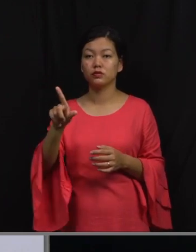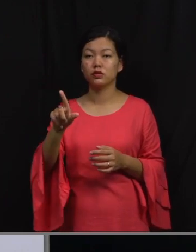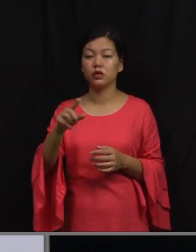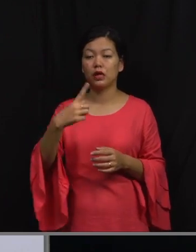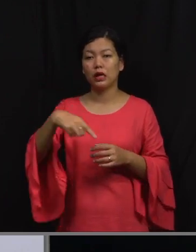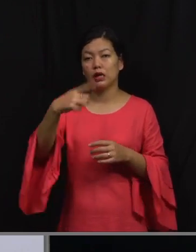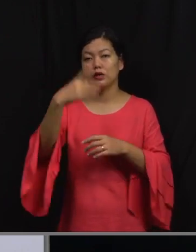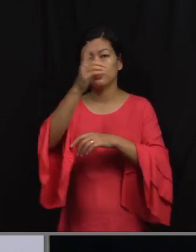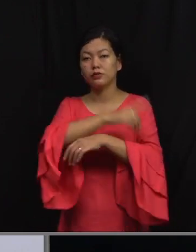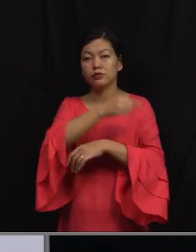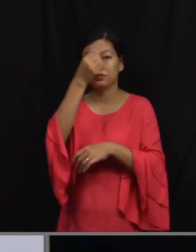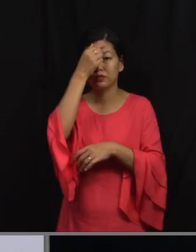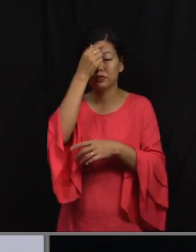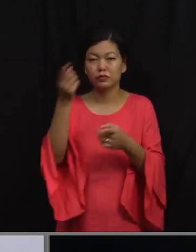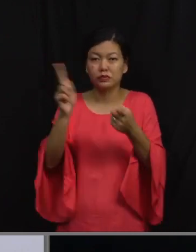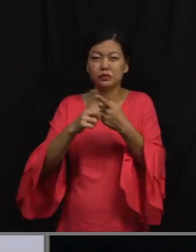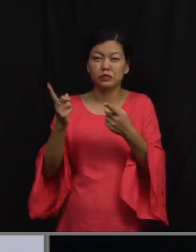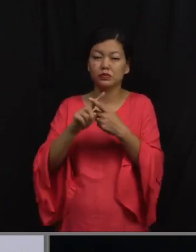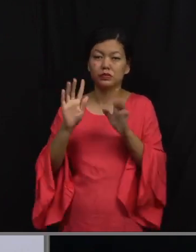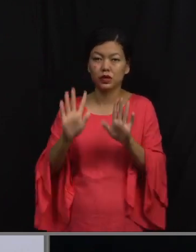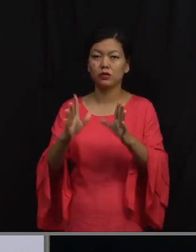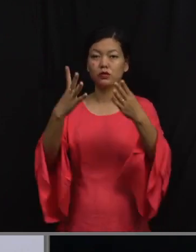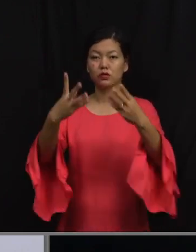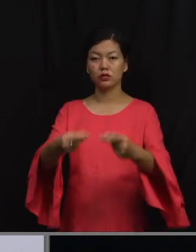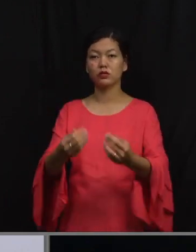Okay, so we can apply